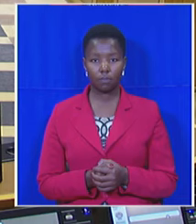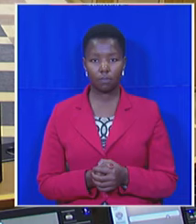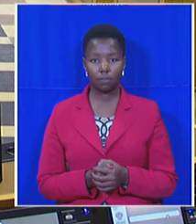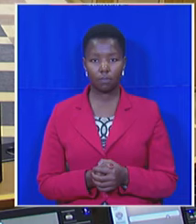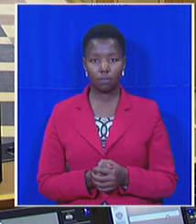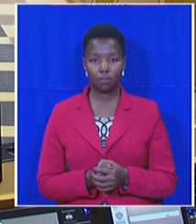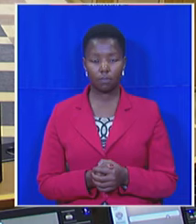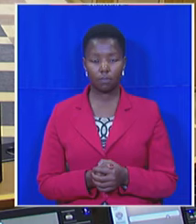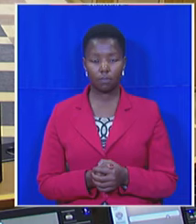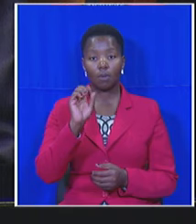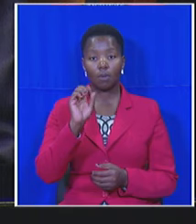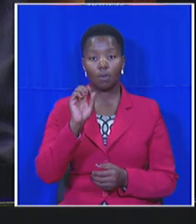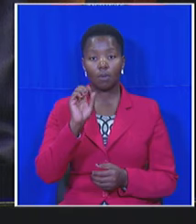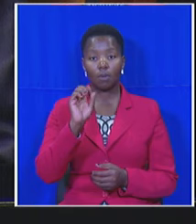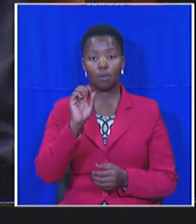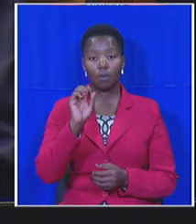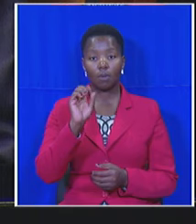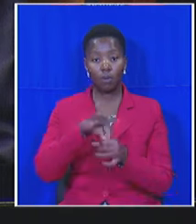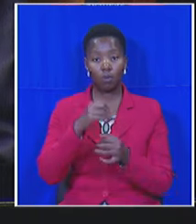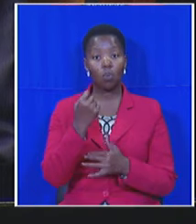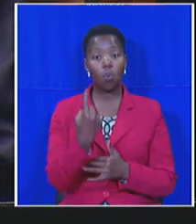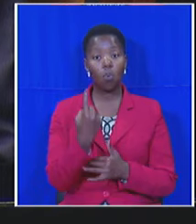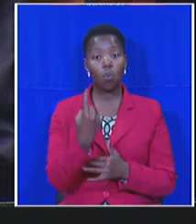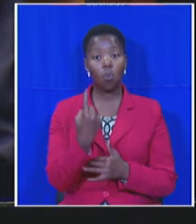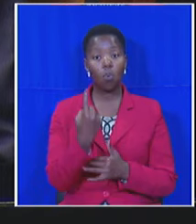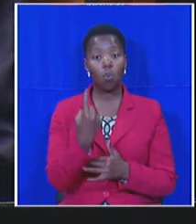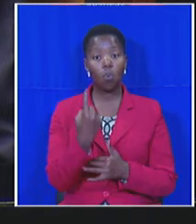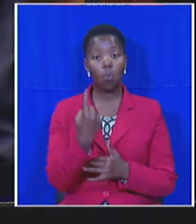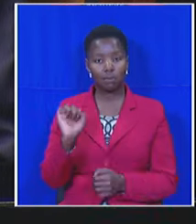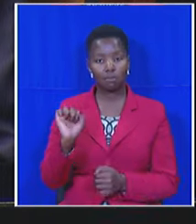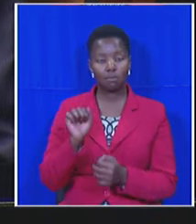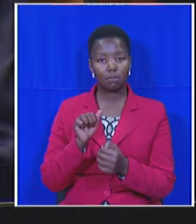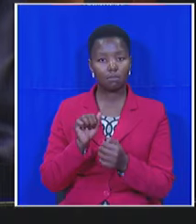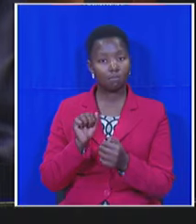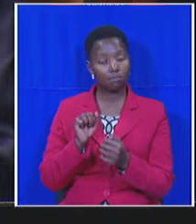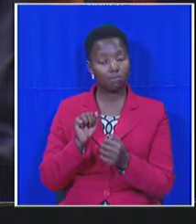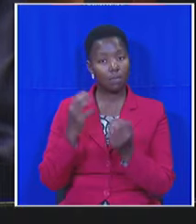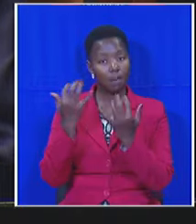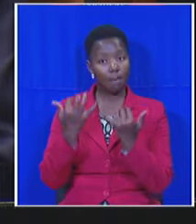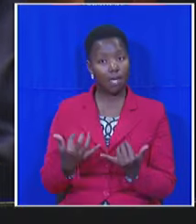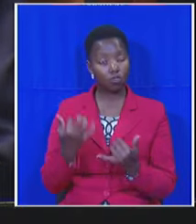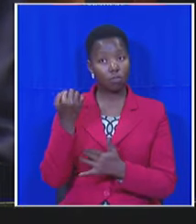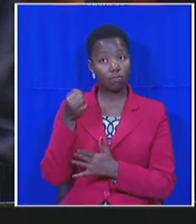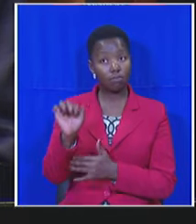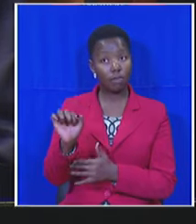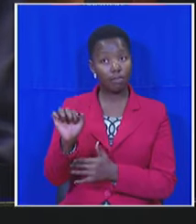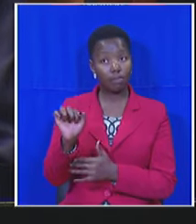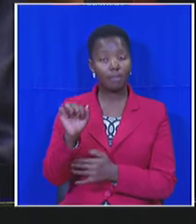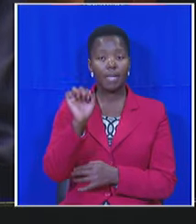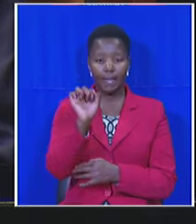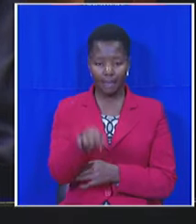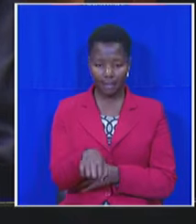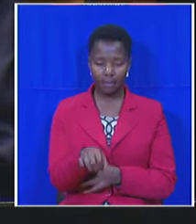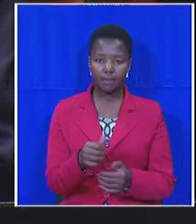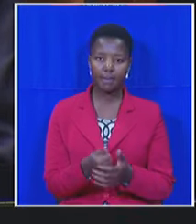I now put vote number 1 for presidency and are there any objections? All